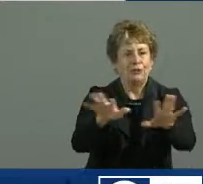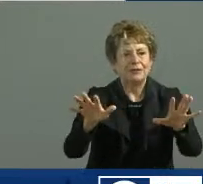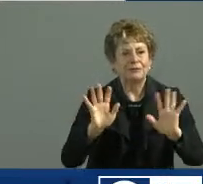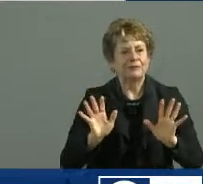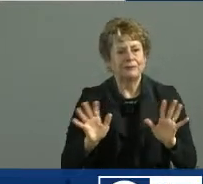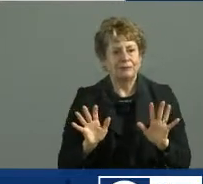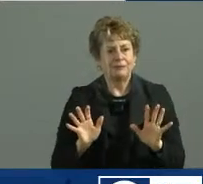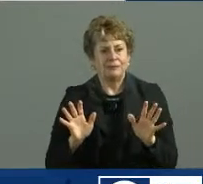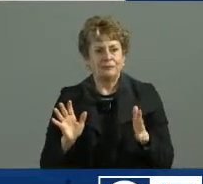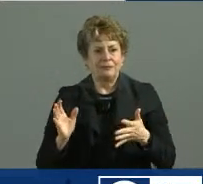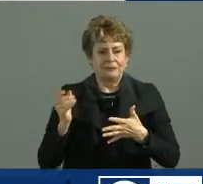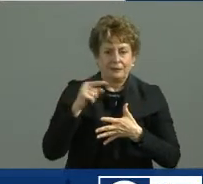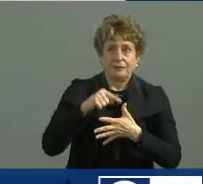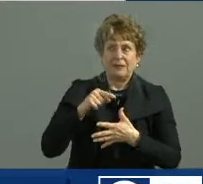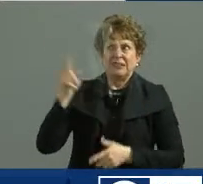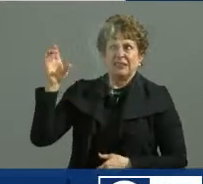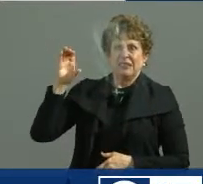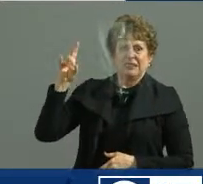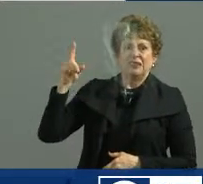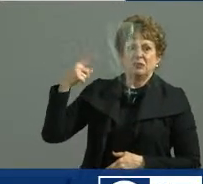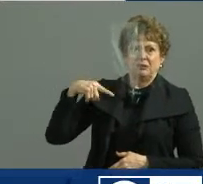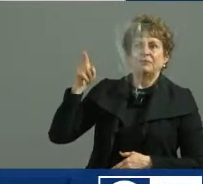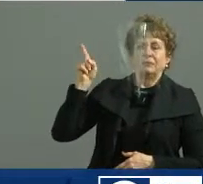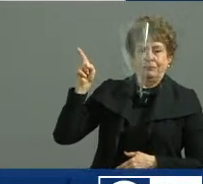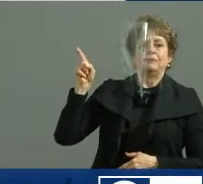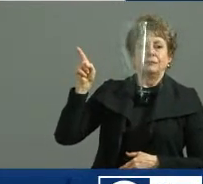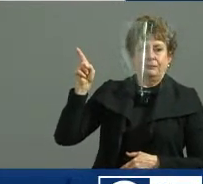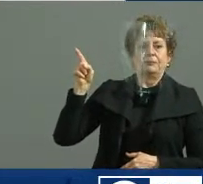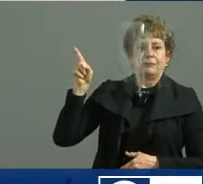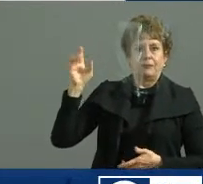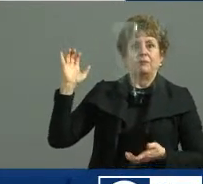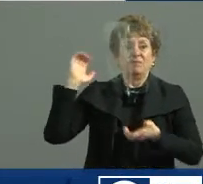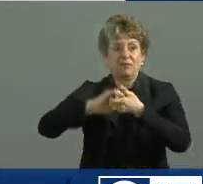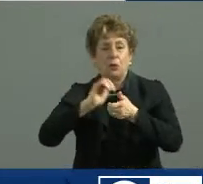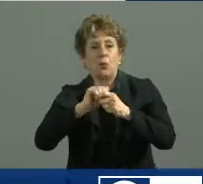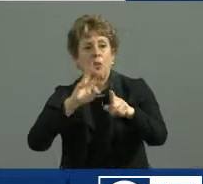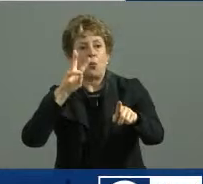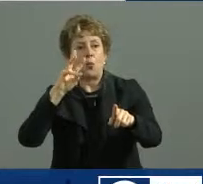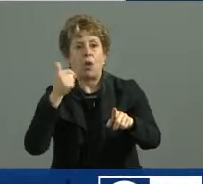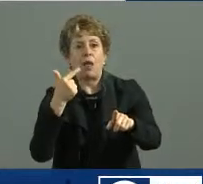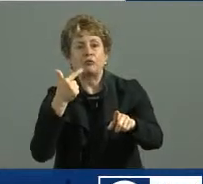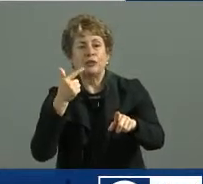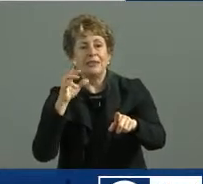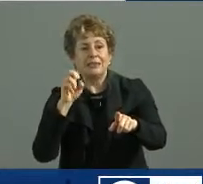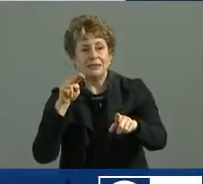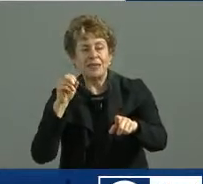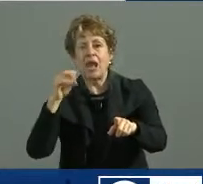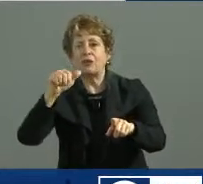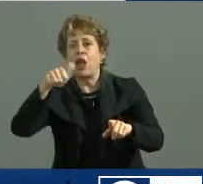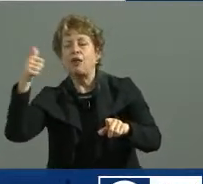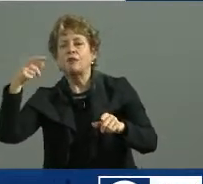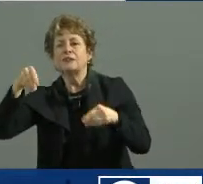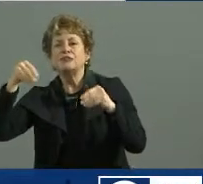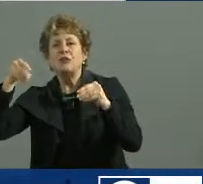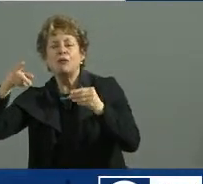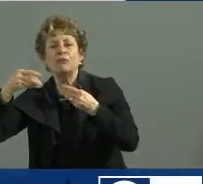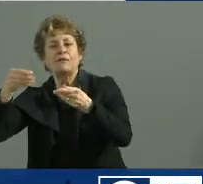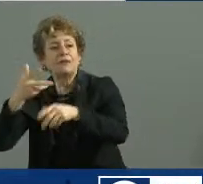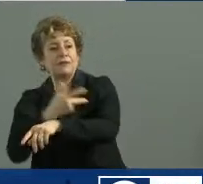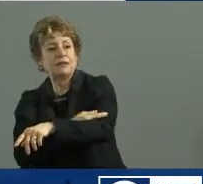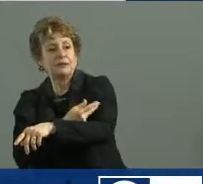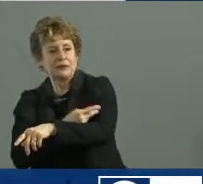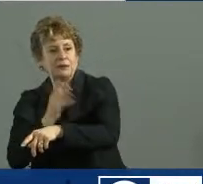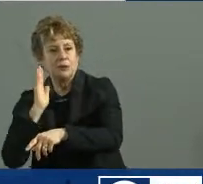up on their partnership with Walgreens and CVS and other pharmacy chains to get our facilities enrolled in